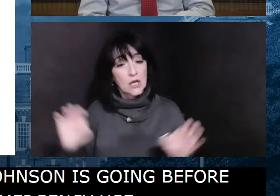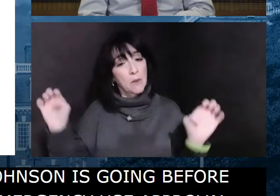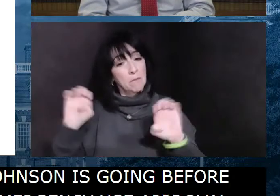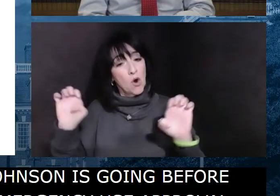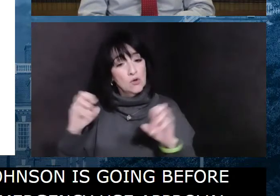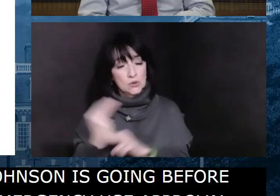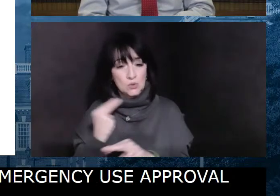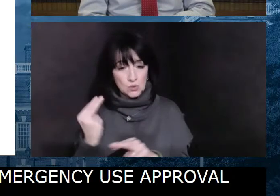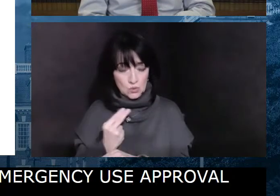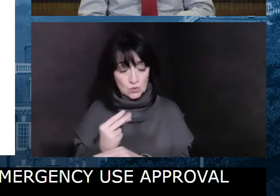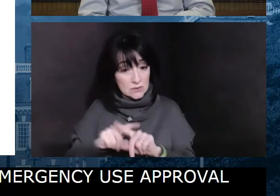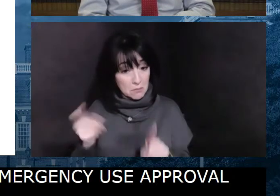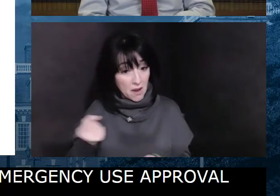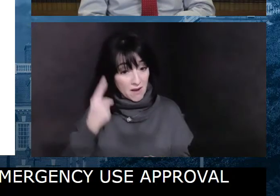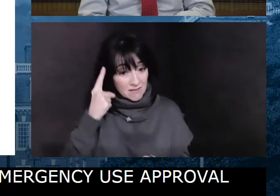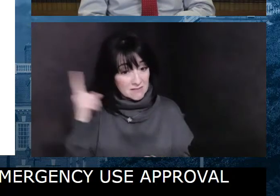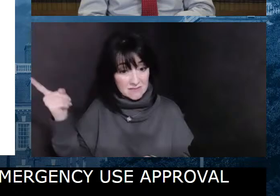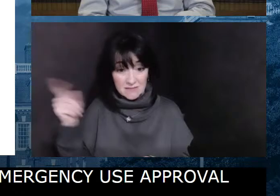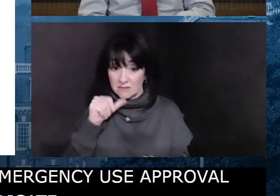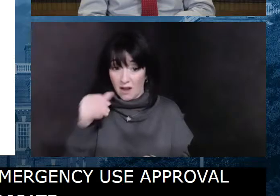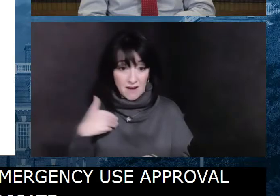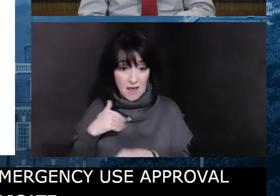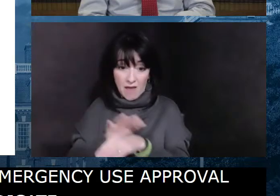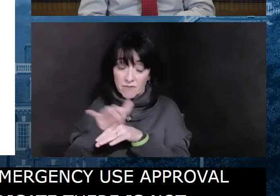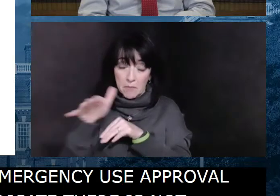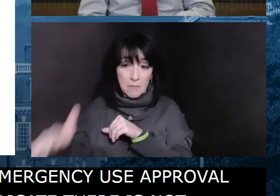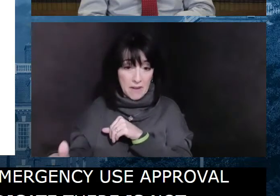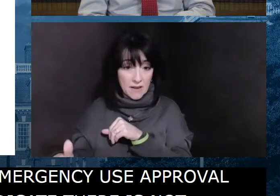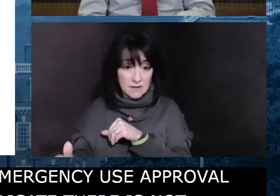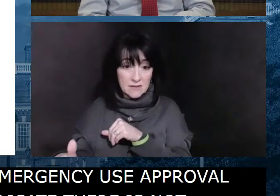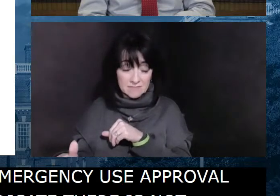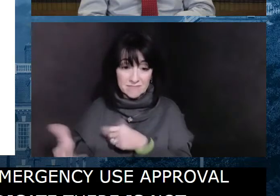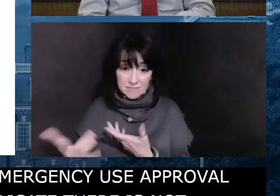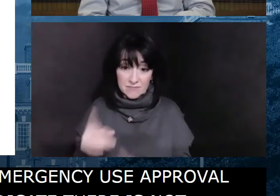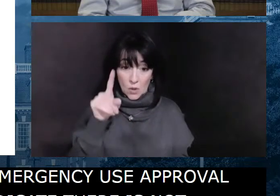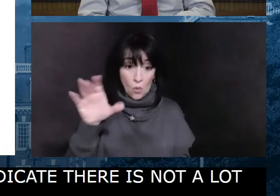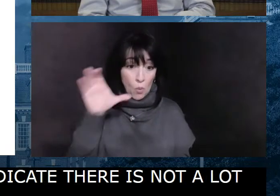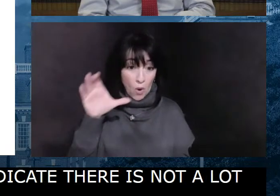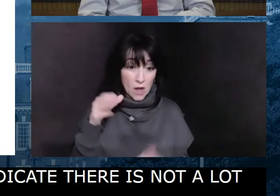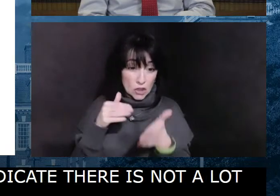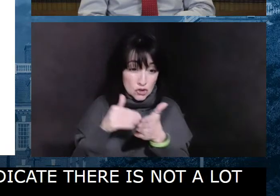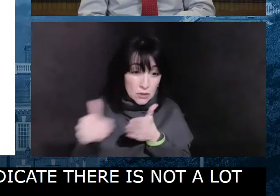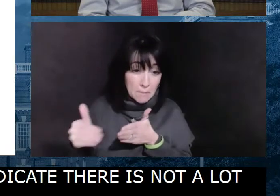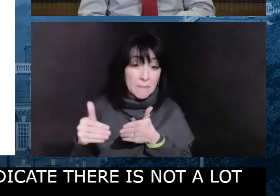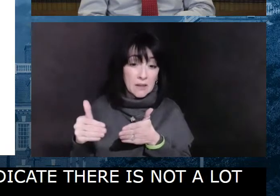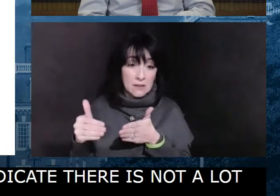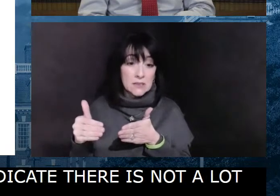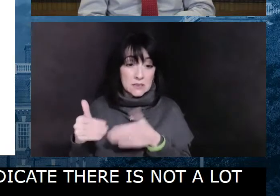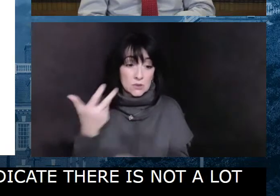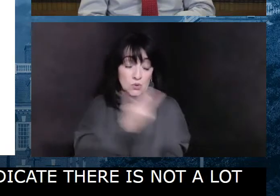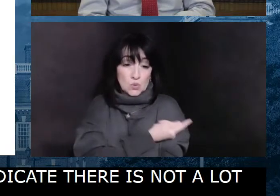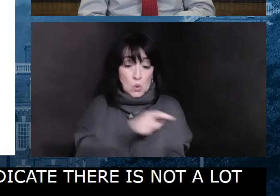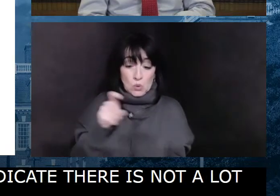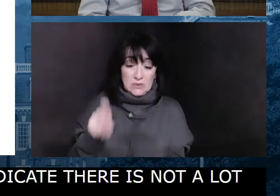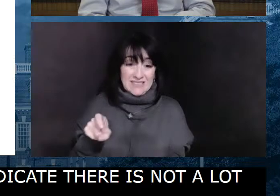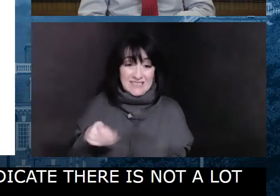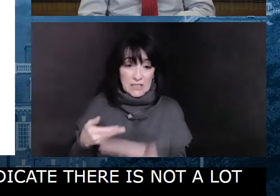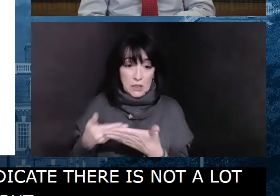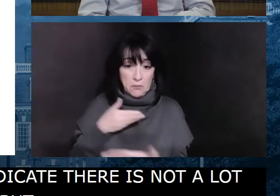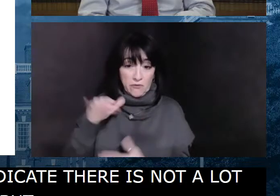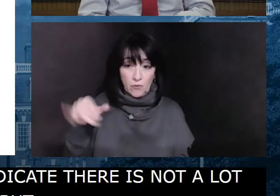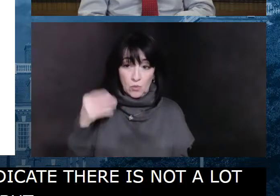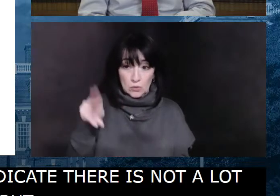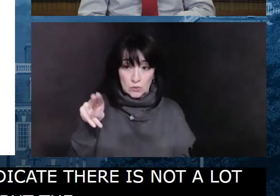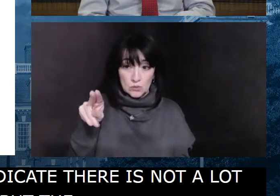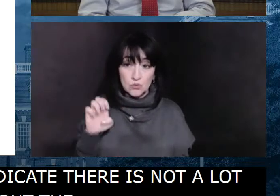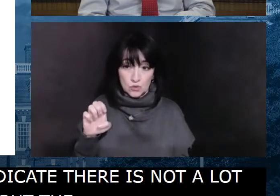to go, but the expectation is 100 million doses across the country by June. We need them before June